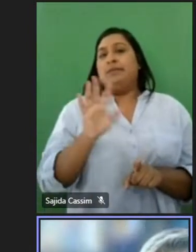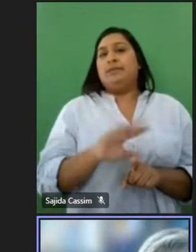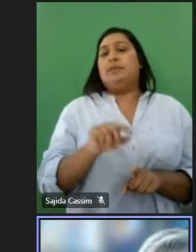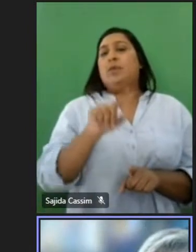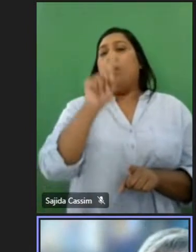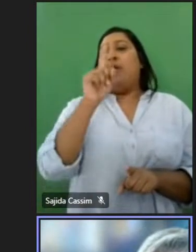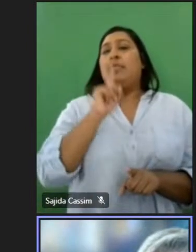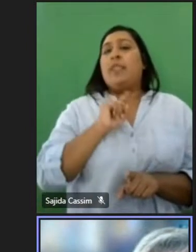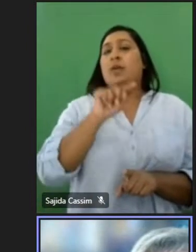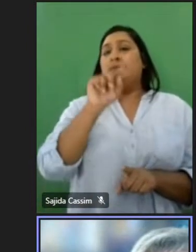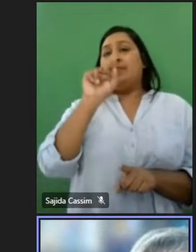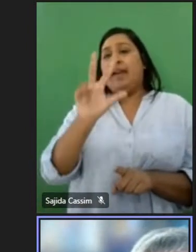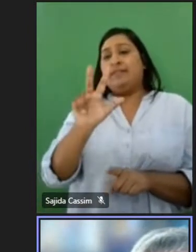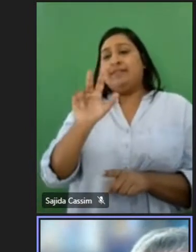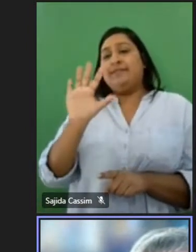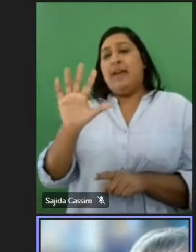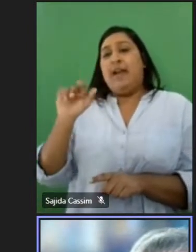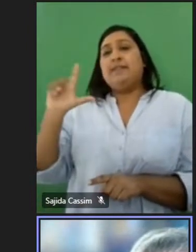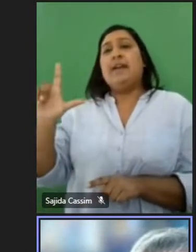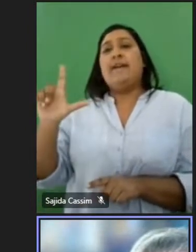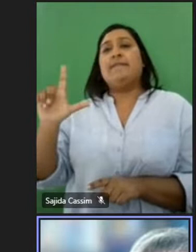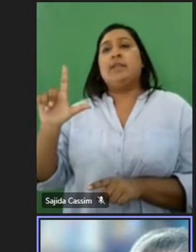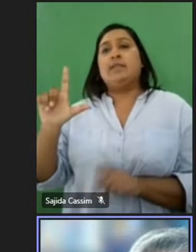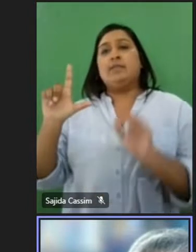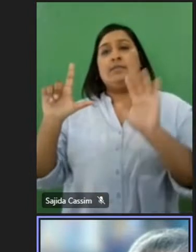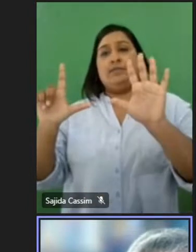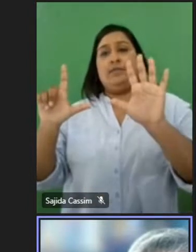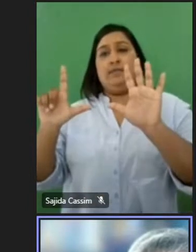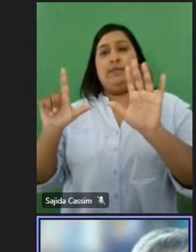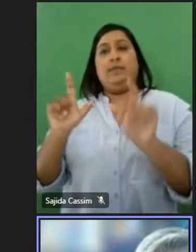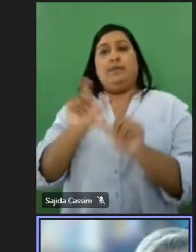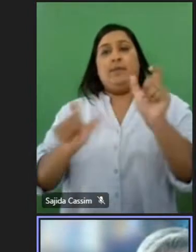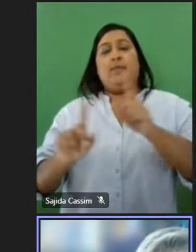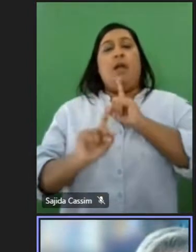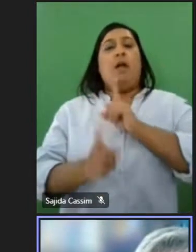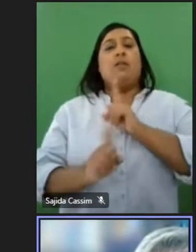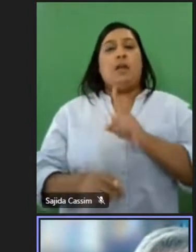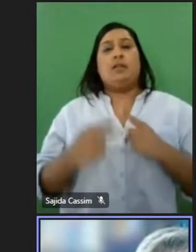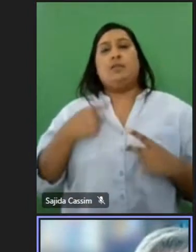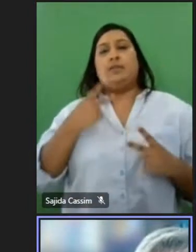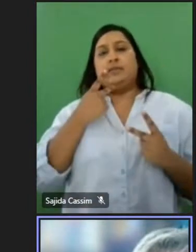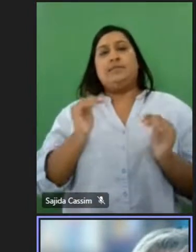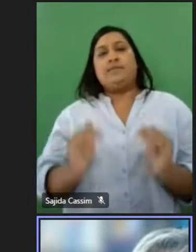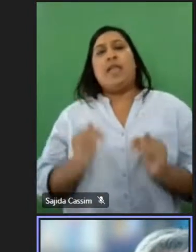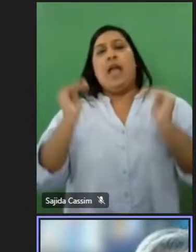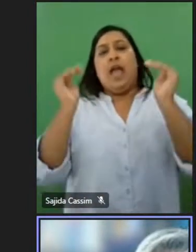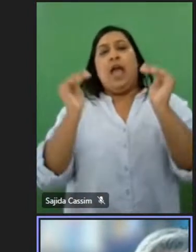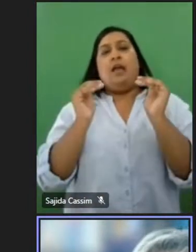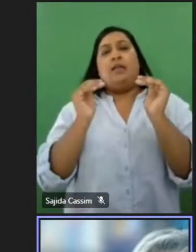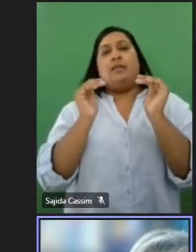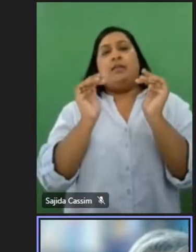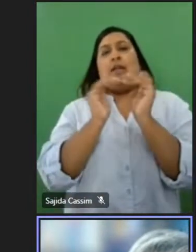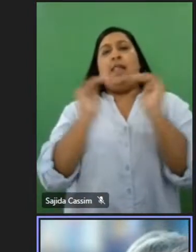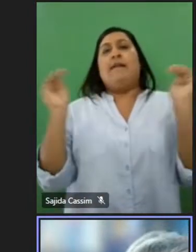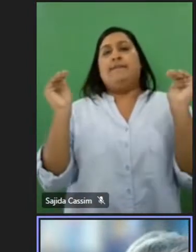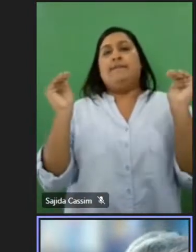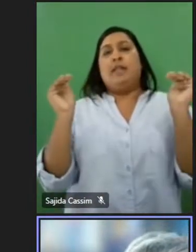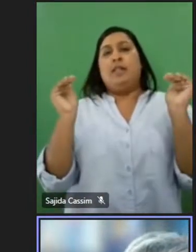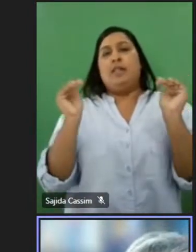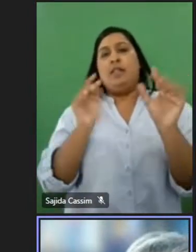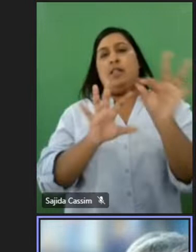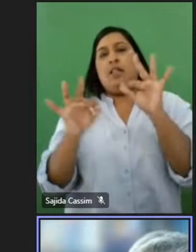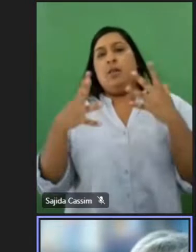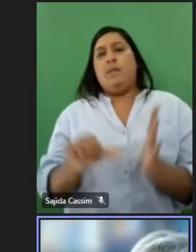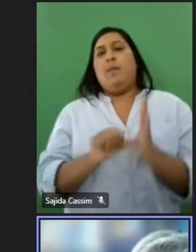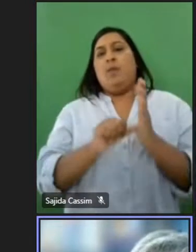1,857 valid cases. So if we look at the high-level key findings, we see that there were communication challenges that